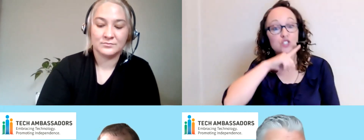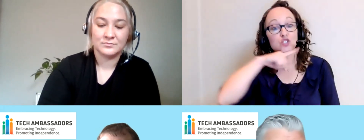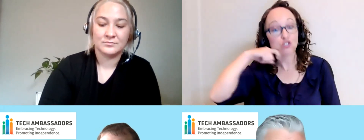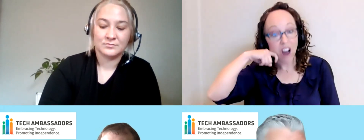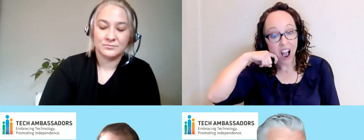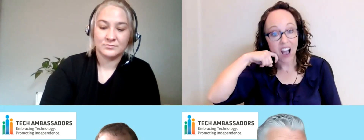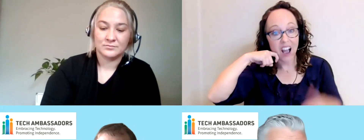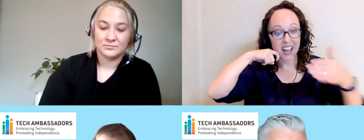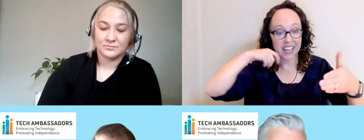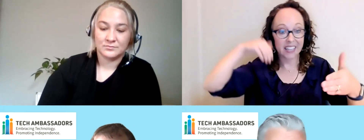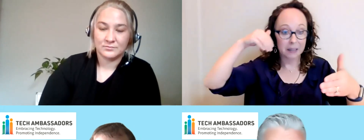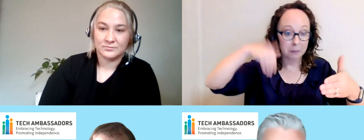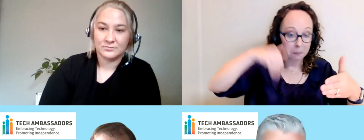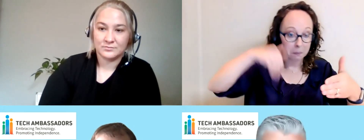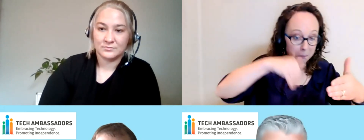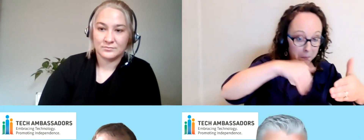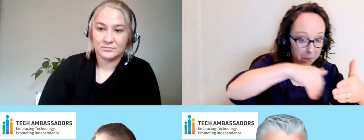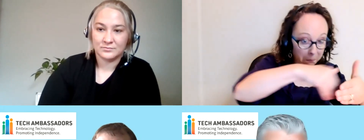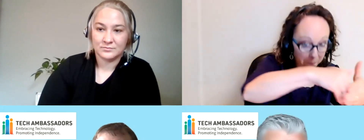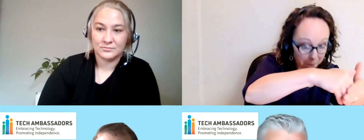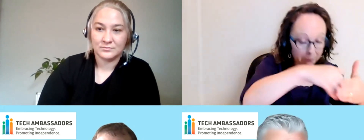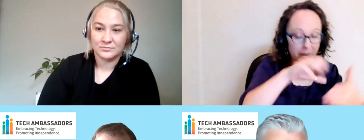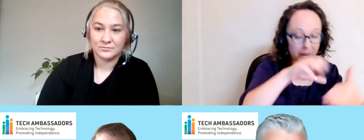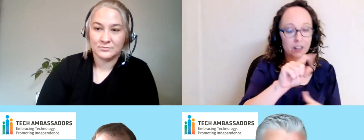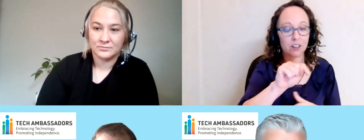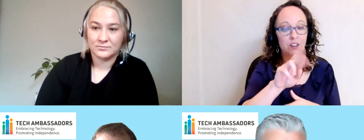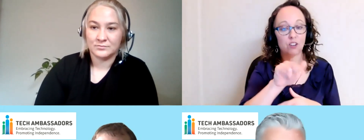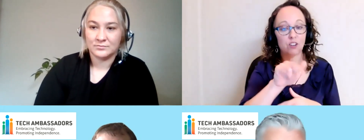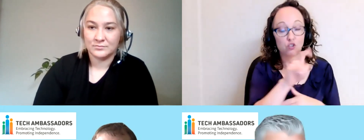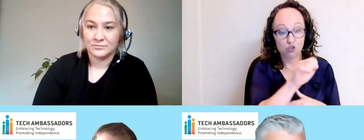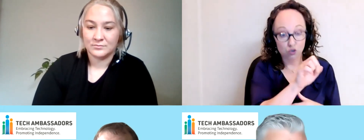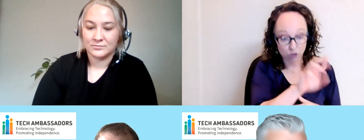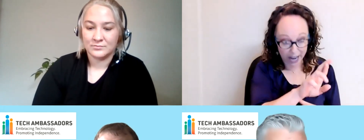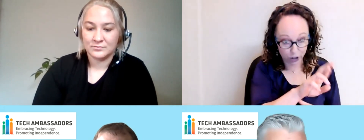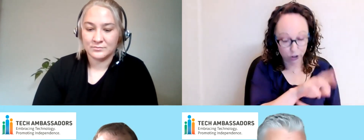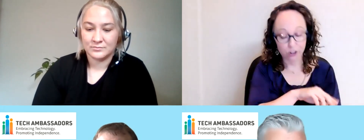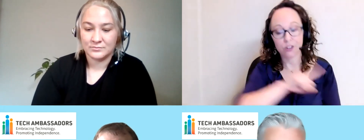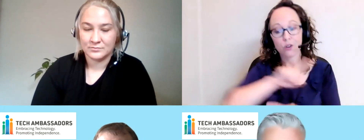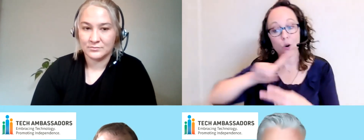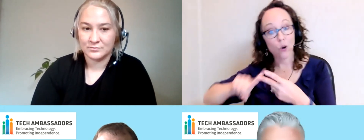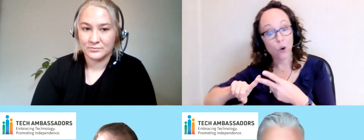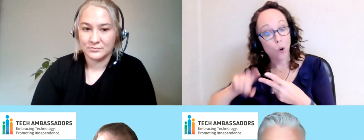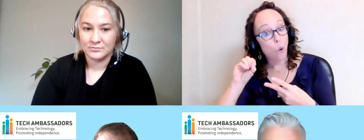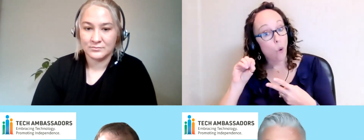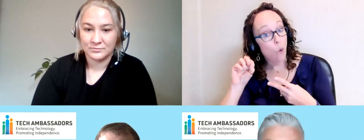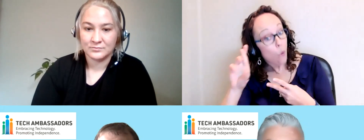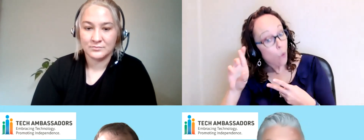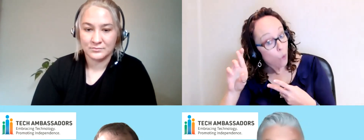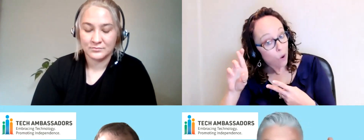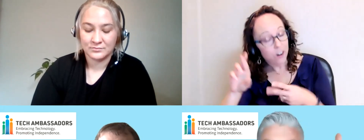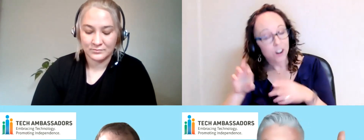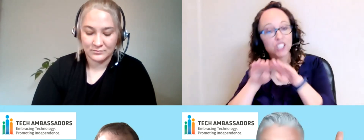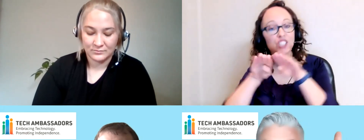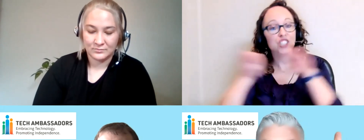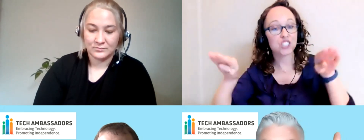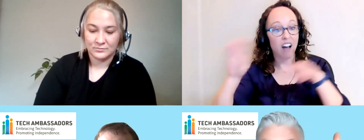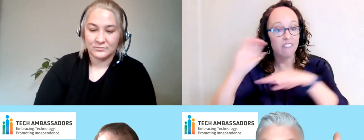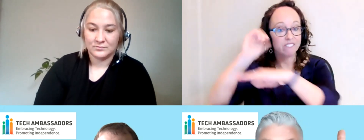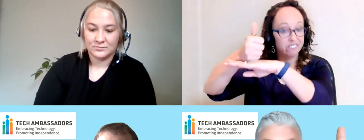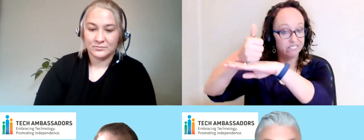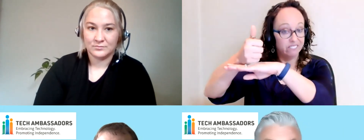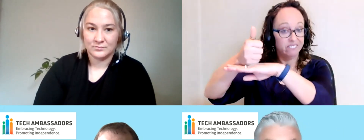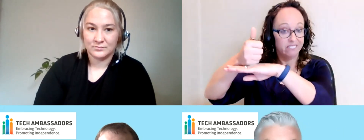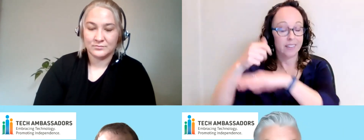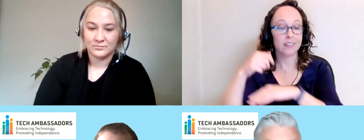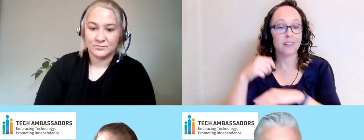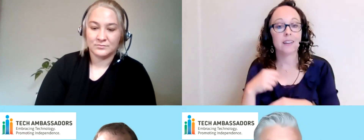could, I think, see that you were putting your dishes up on Yeah. that shelf in your video. yeah. Hey, we've And